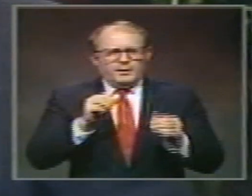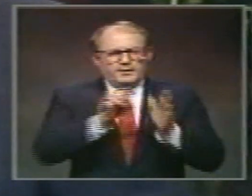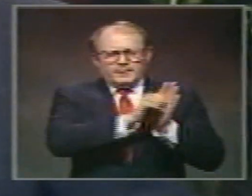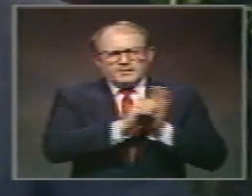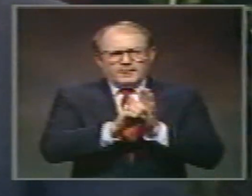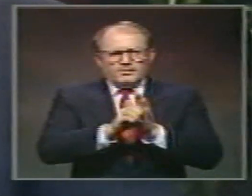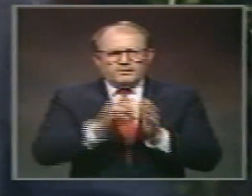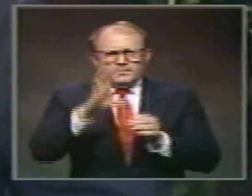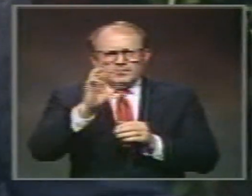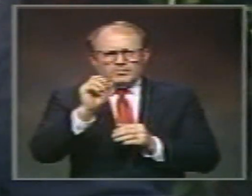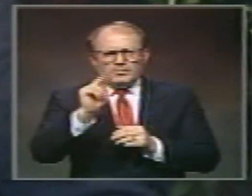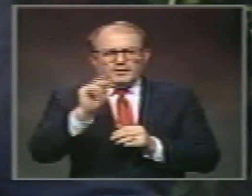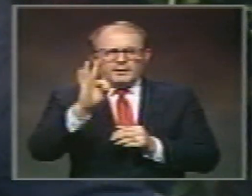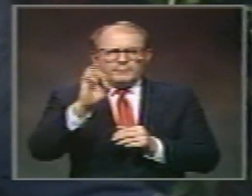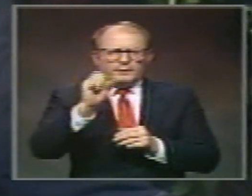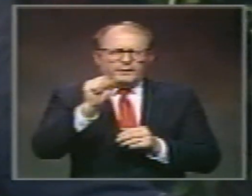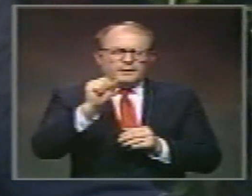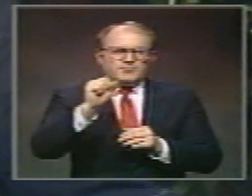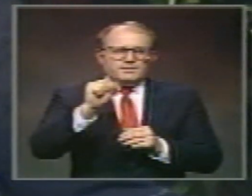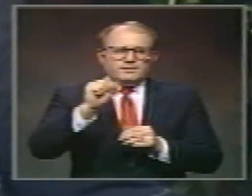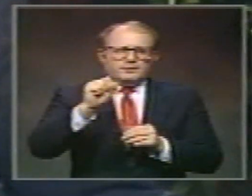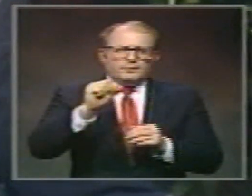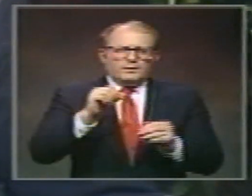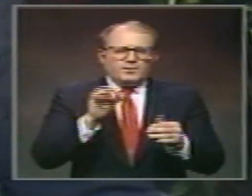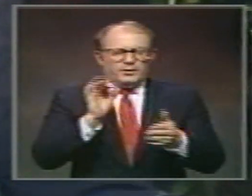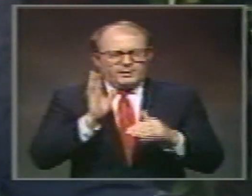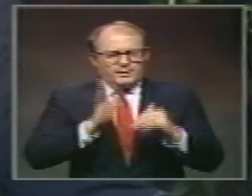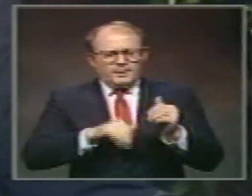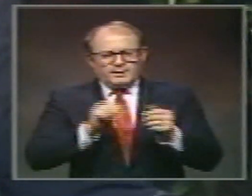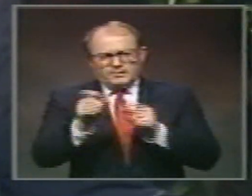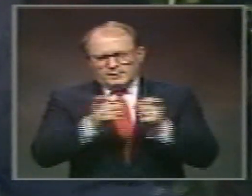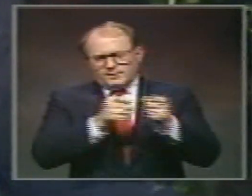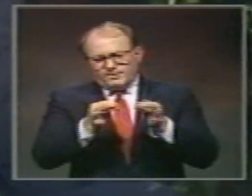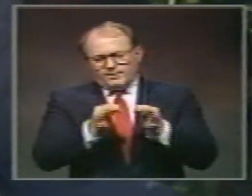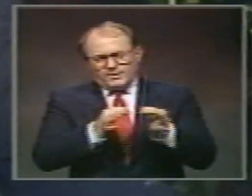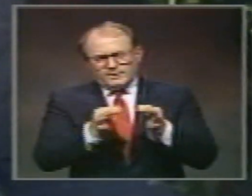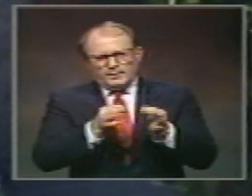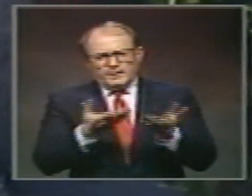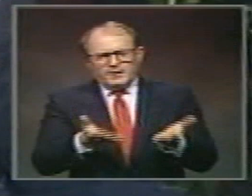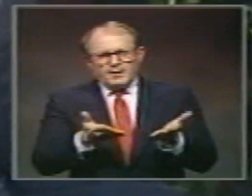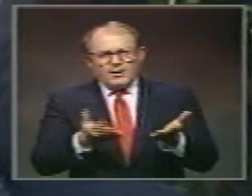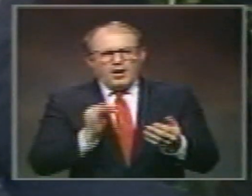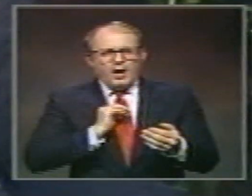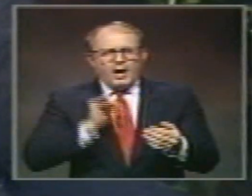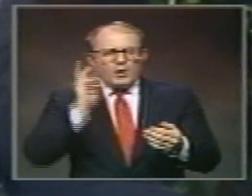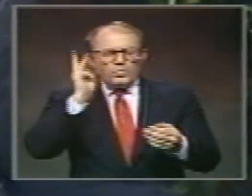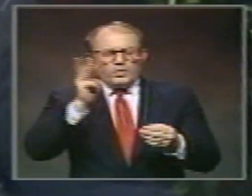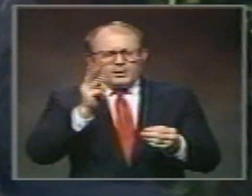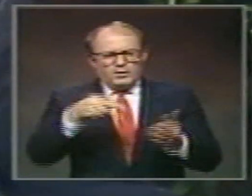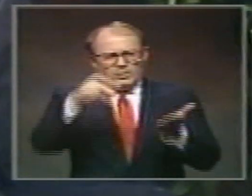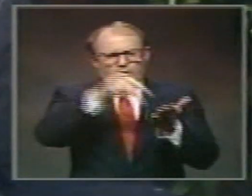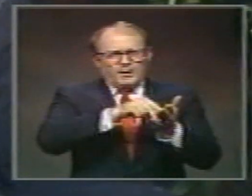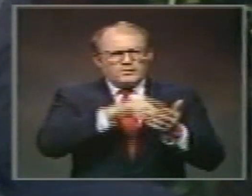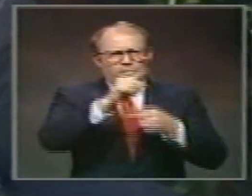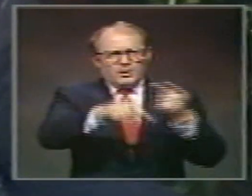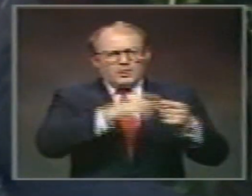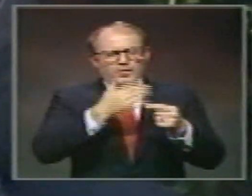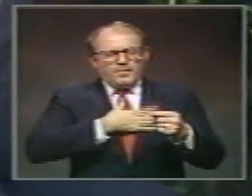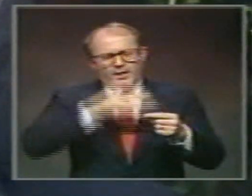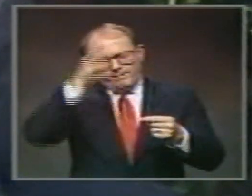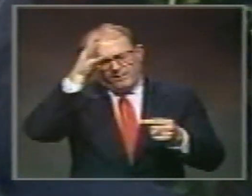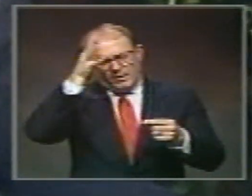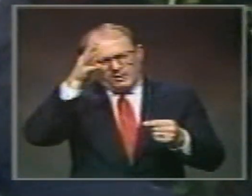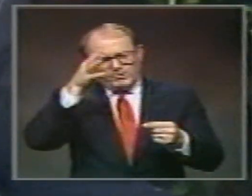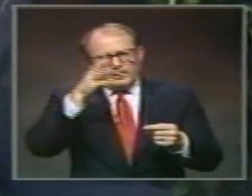words of human tongue than the one painted by our Savior in this passage. I will arise, I will go to my father, and I will say, and